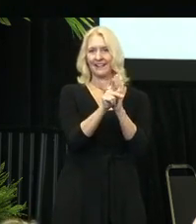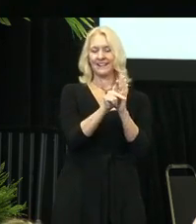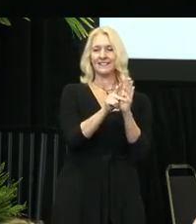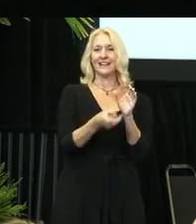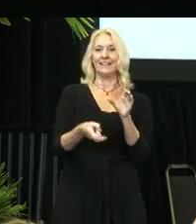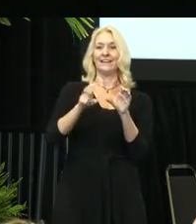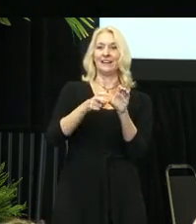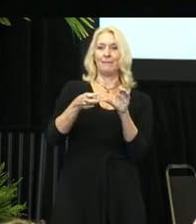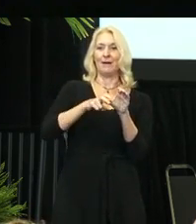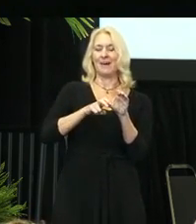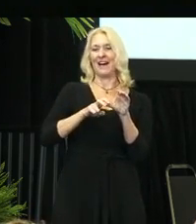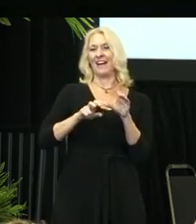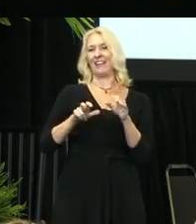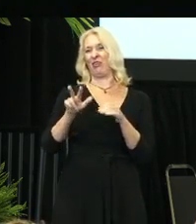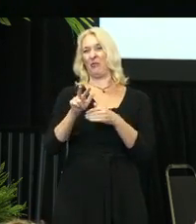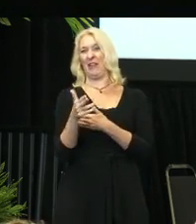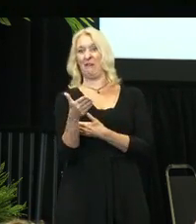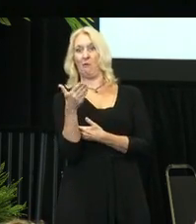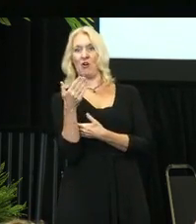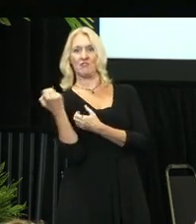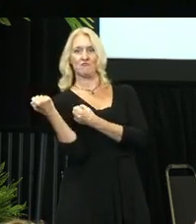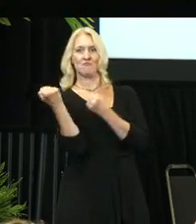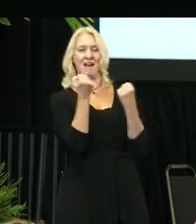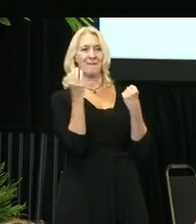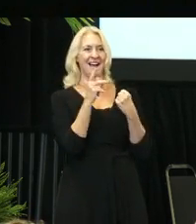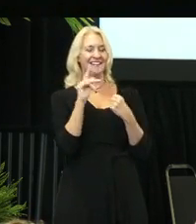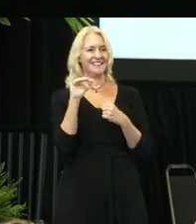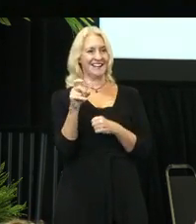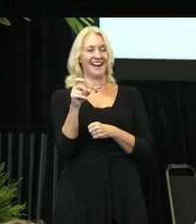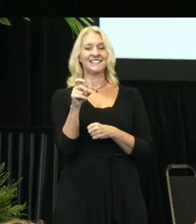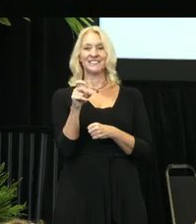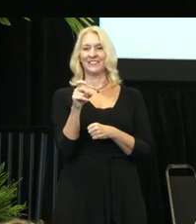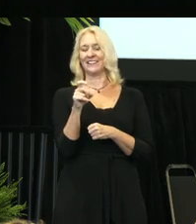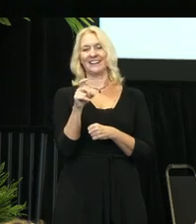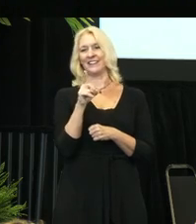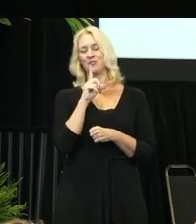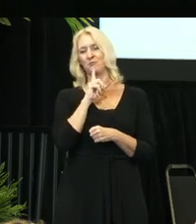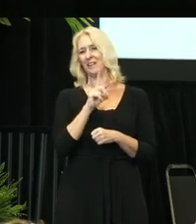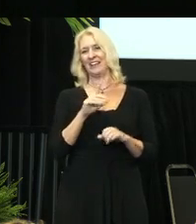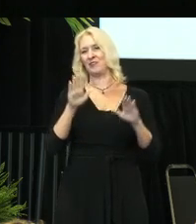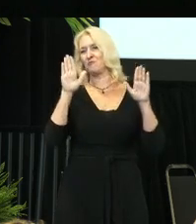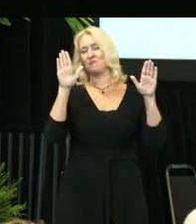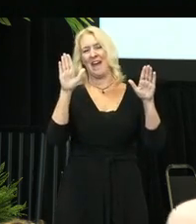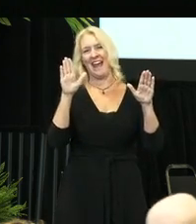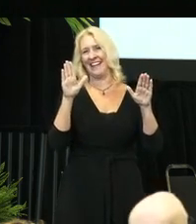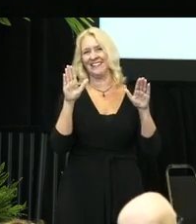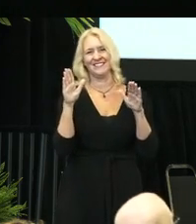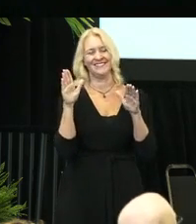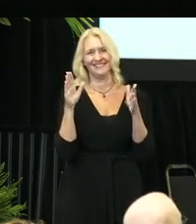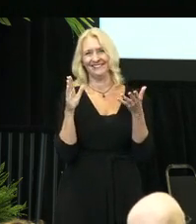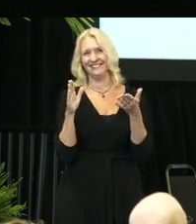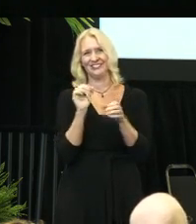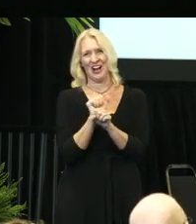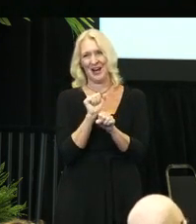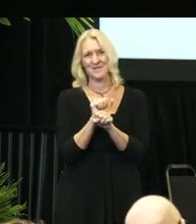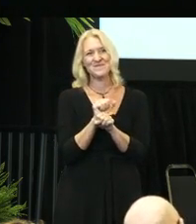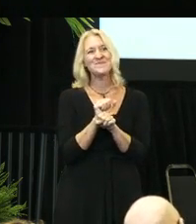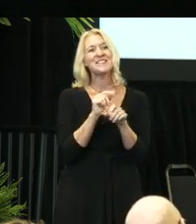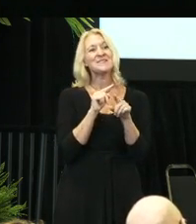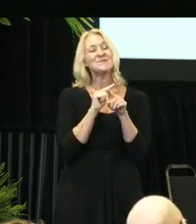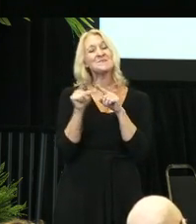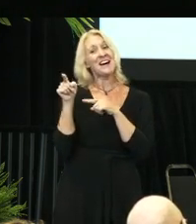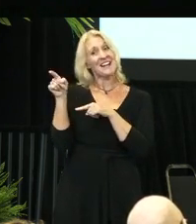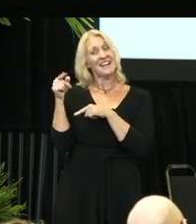at 3 in the morning and drive them back to Jacksonville, all the while talking. The gray is coming in really nicely. So, but he has this same